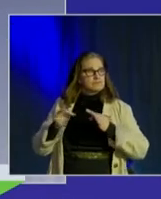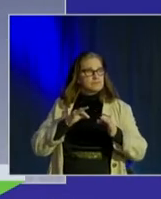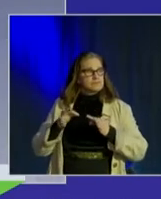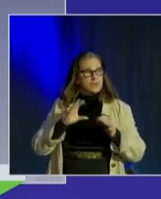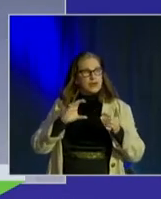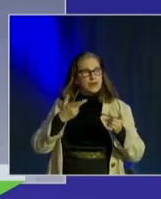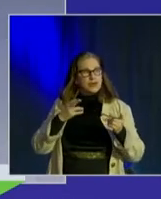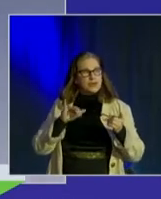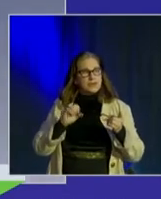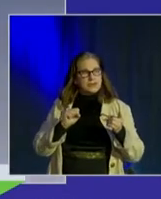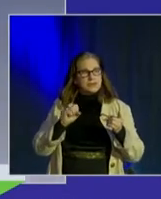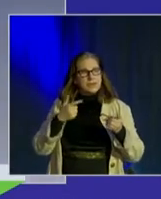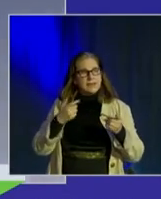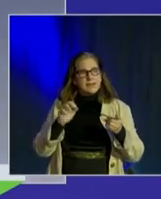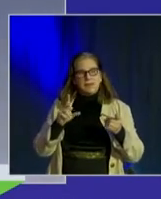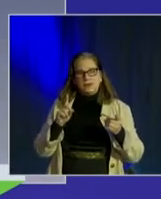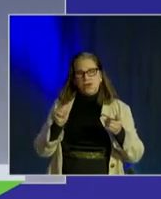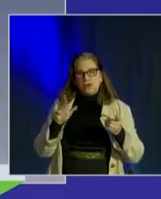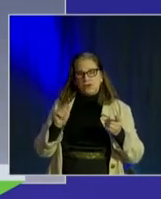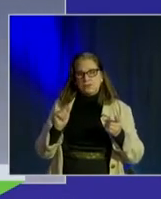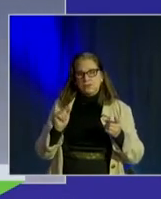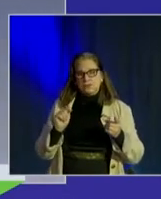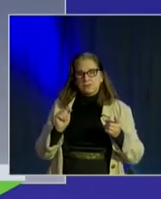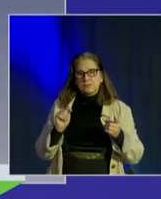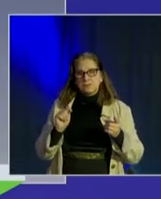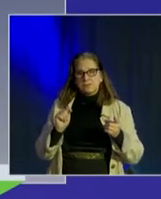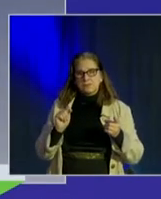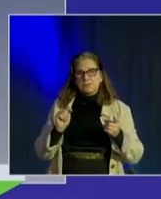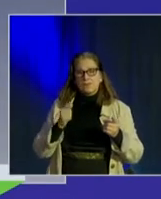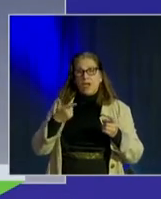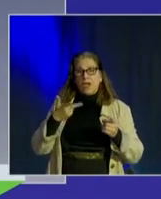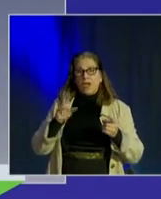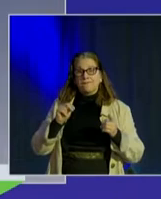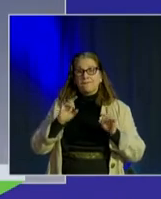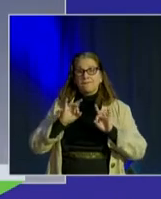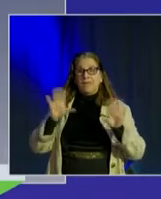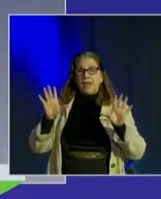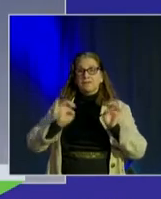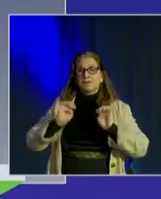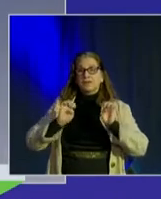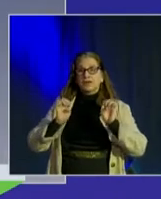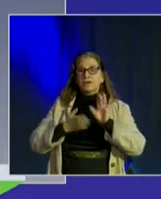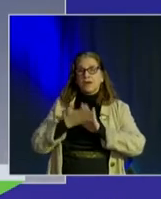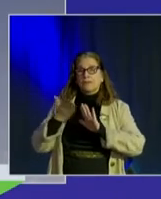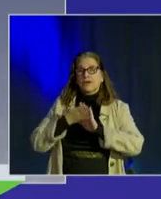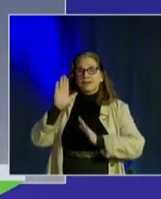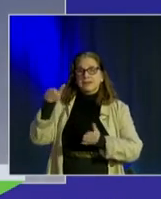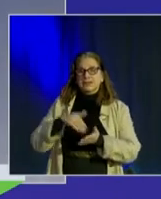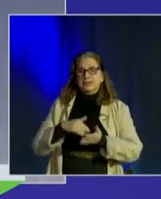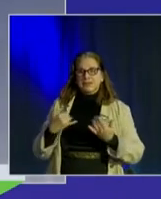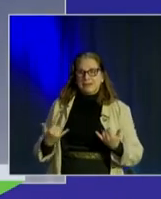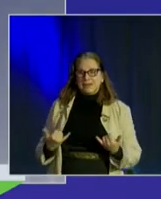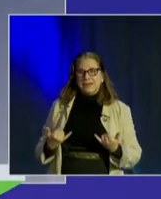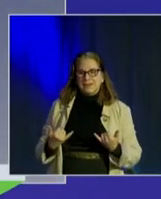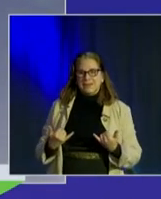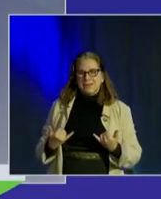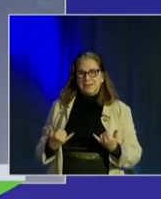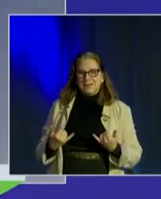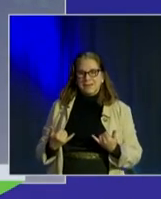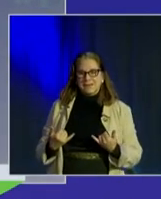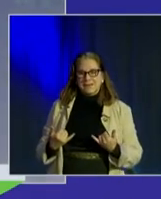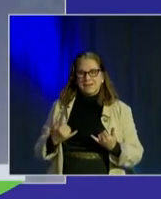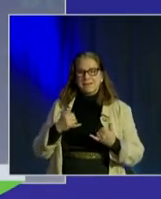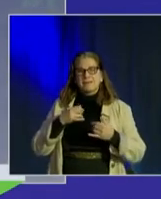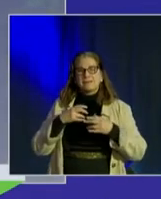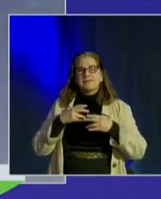emergency operations center, which is taking the approach the mayor just mentioned in doing a block by block, neighborhood by neighborhood